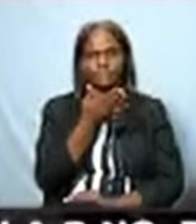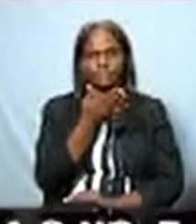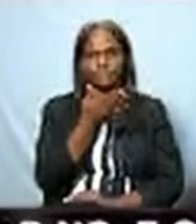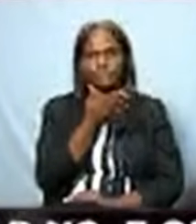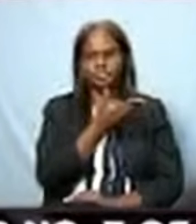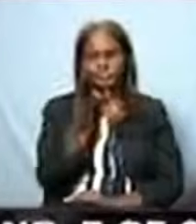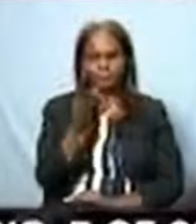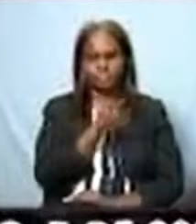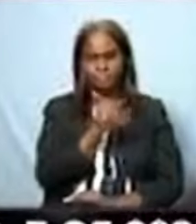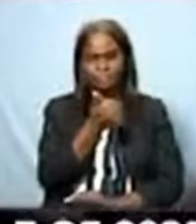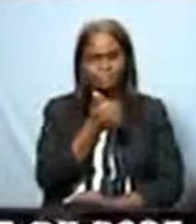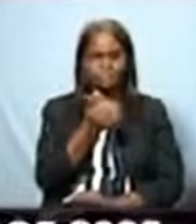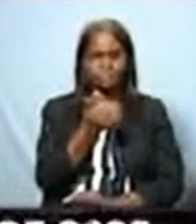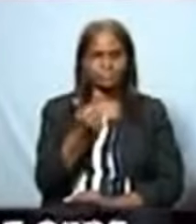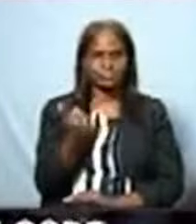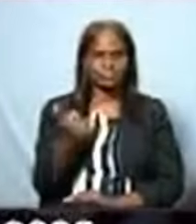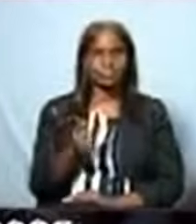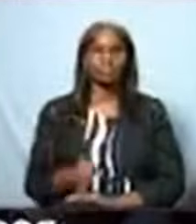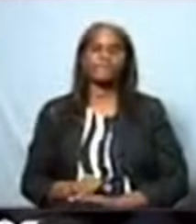and many others.